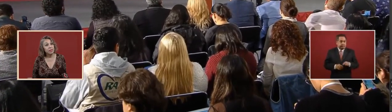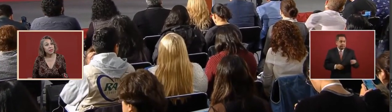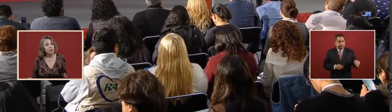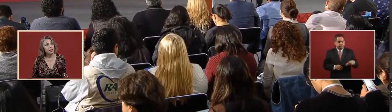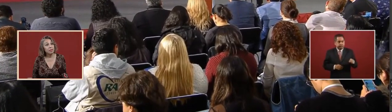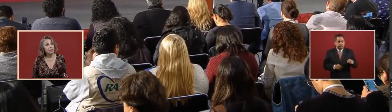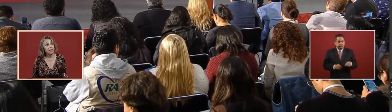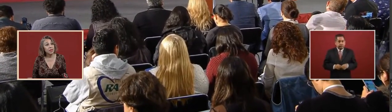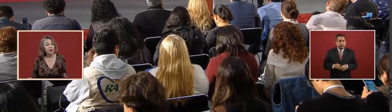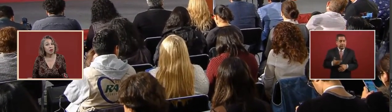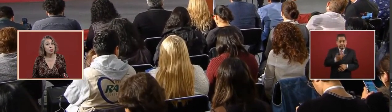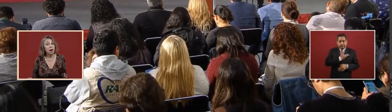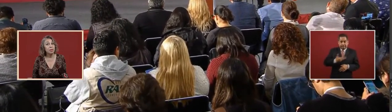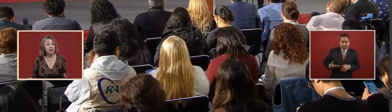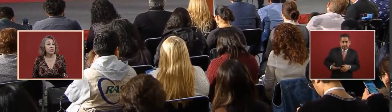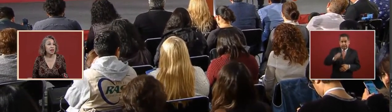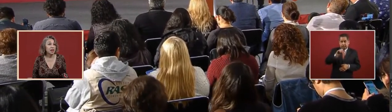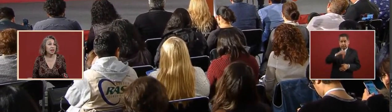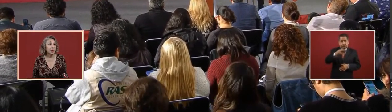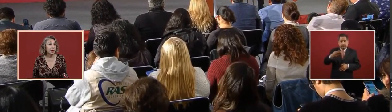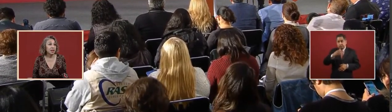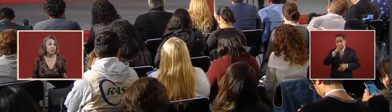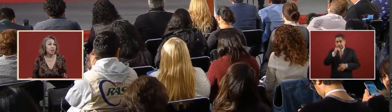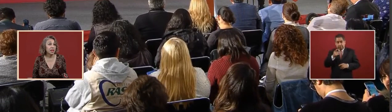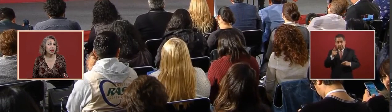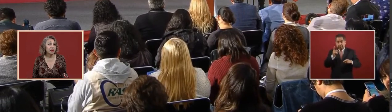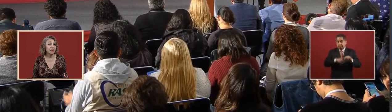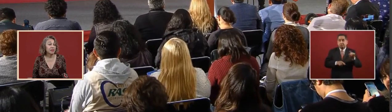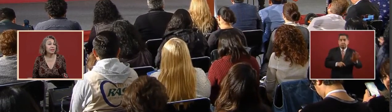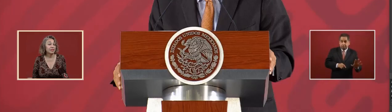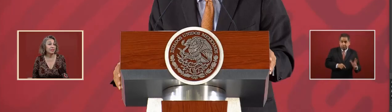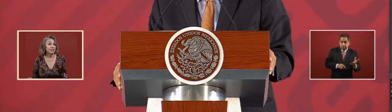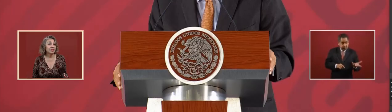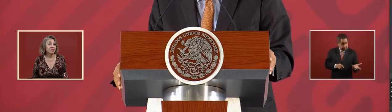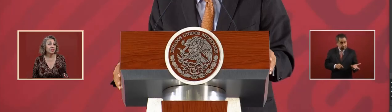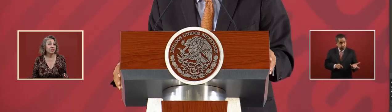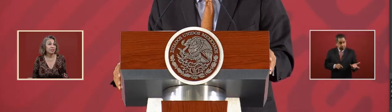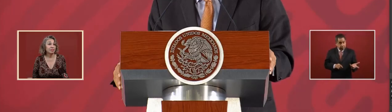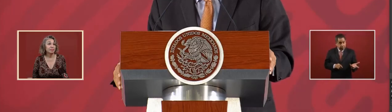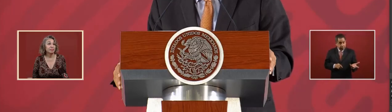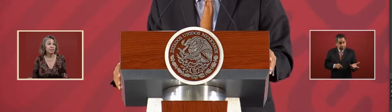el presidente Obama. That Obama could not deal with it.